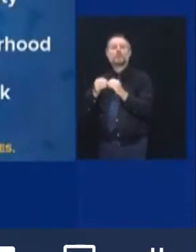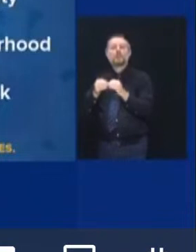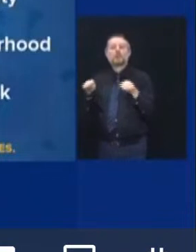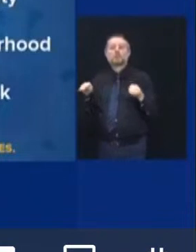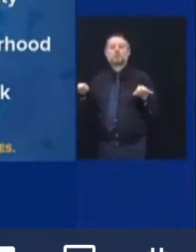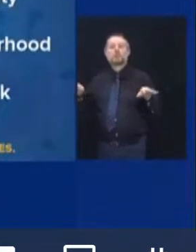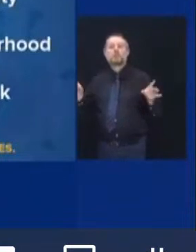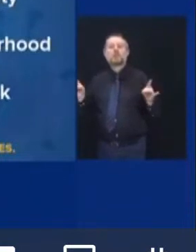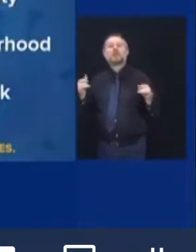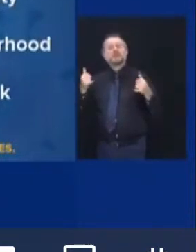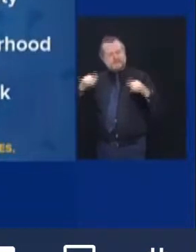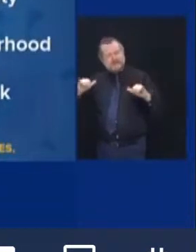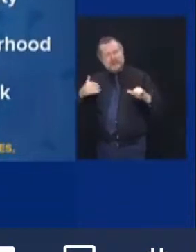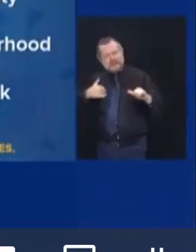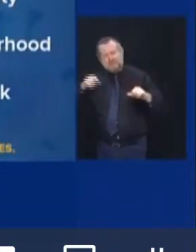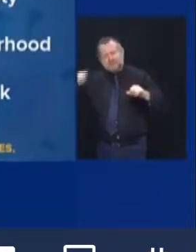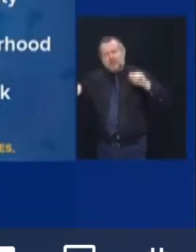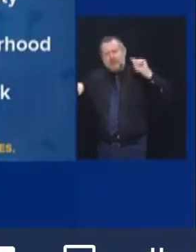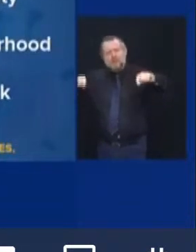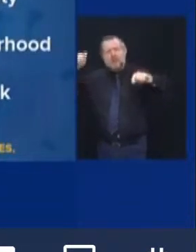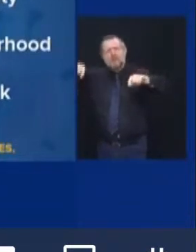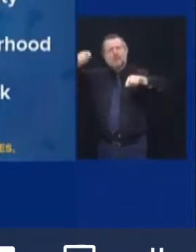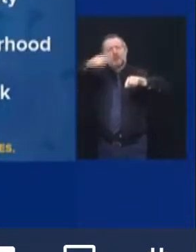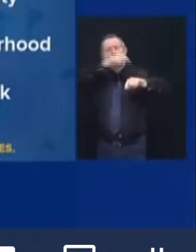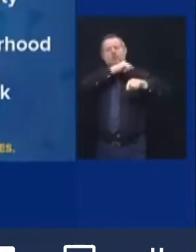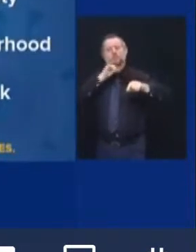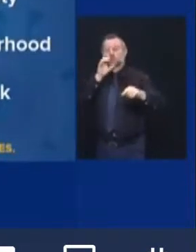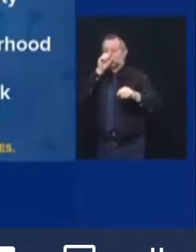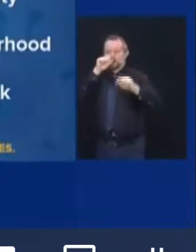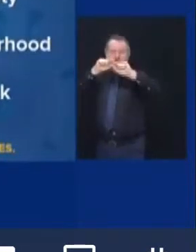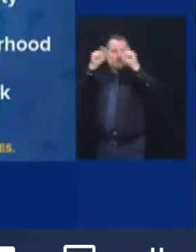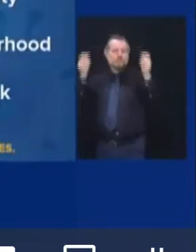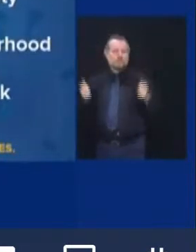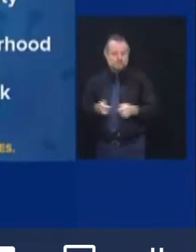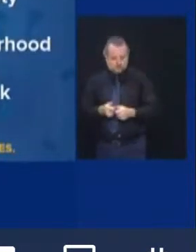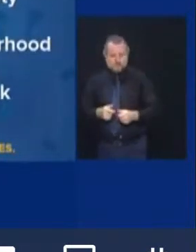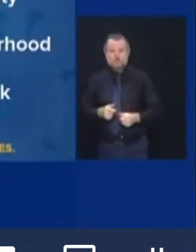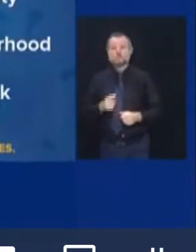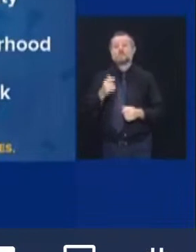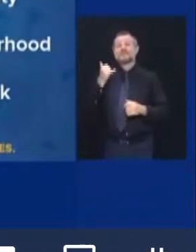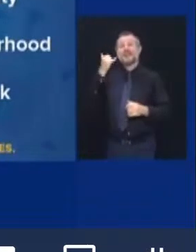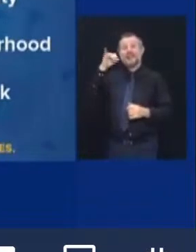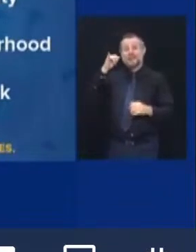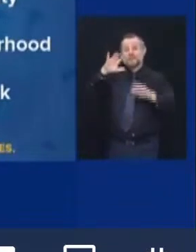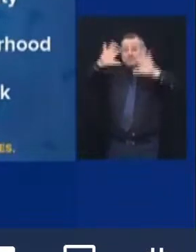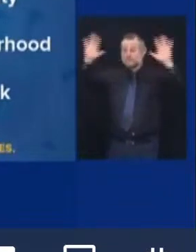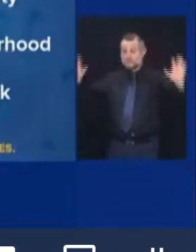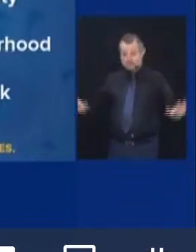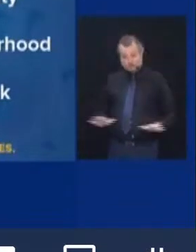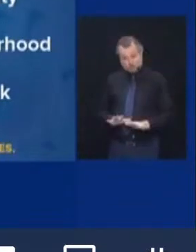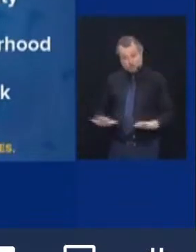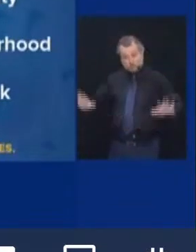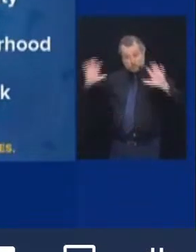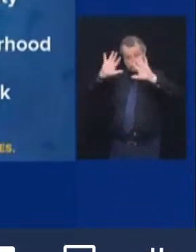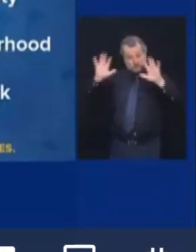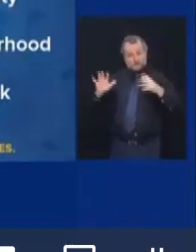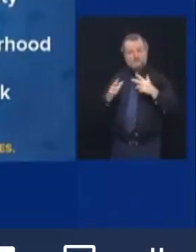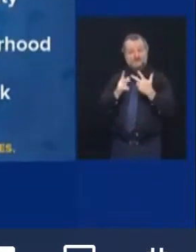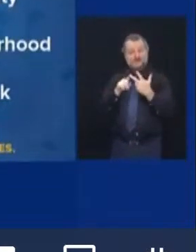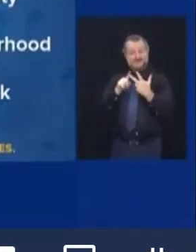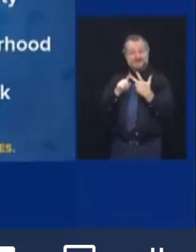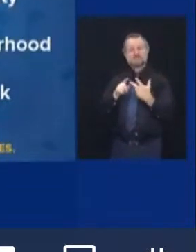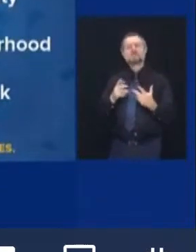center. That's an orange zone. And then a zone around that by density of